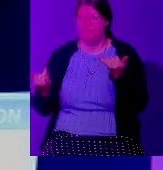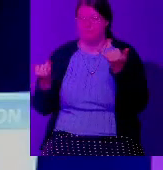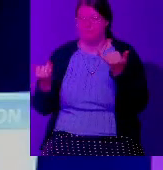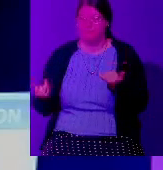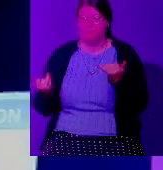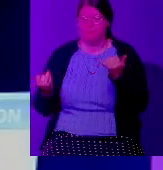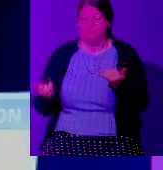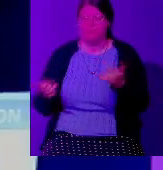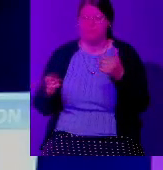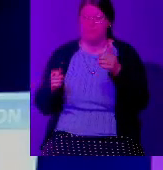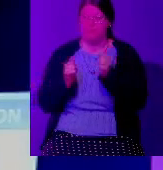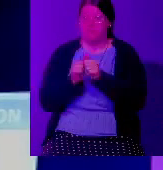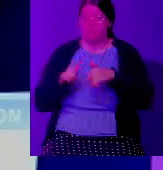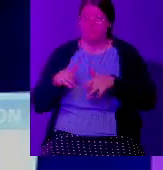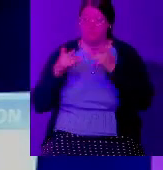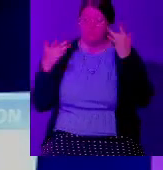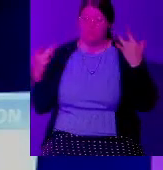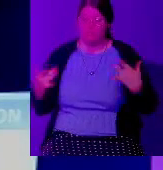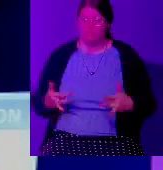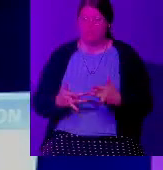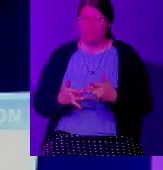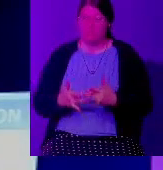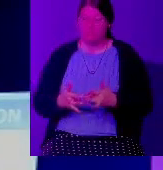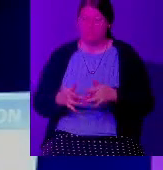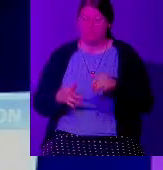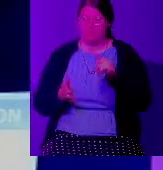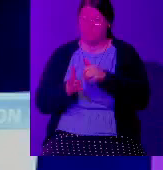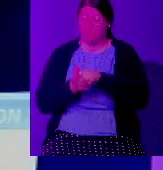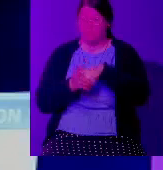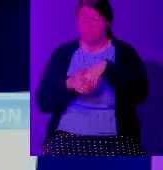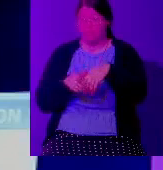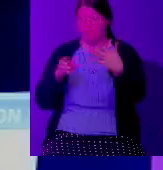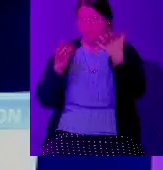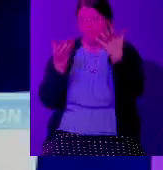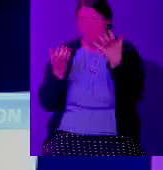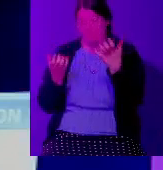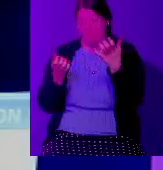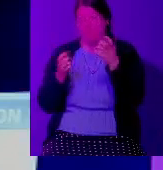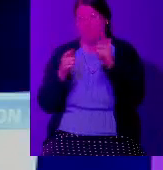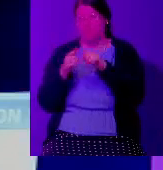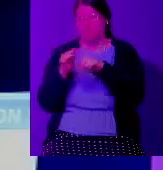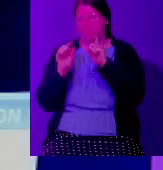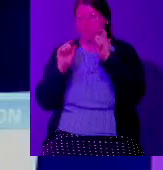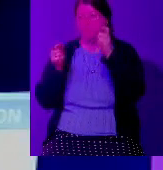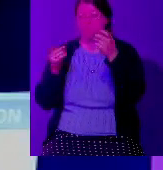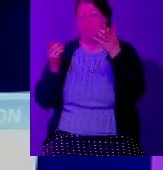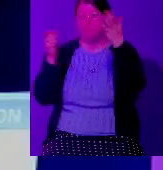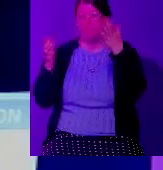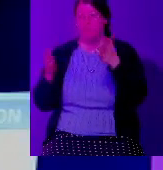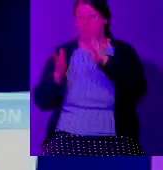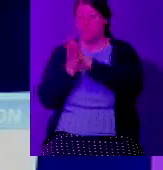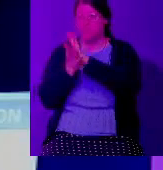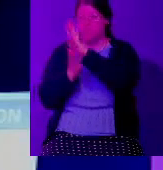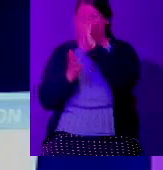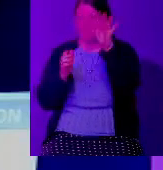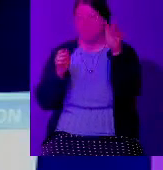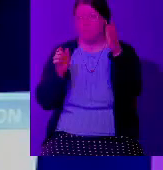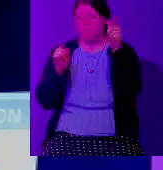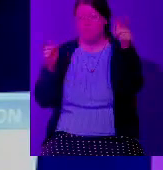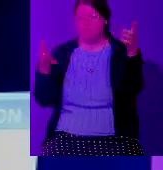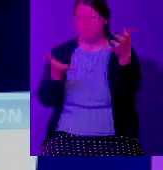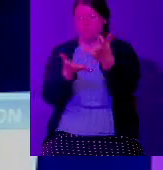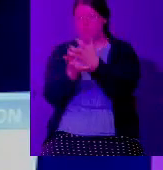with hearts that sincerely desire to give you the glory that you deserve.